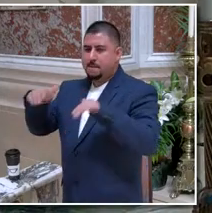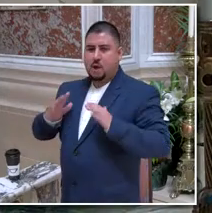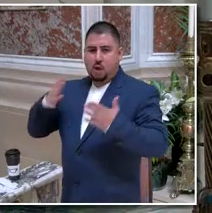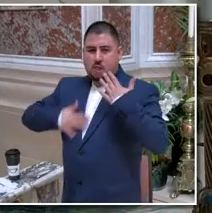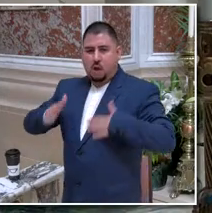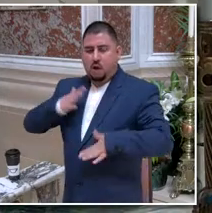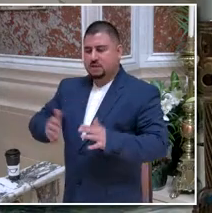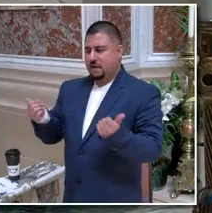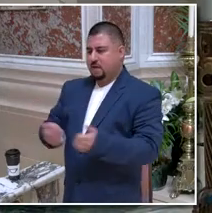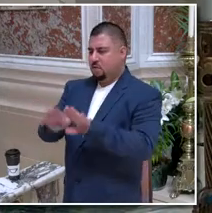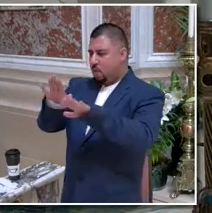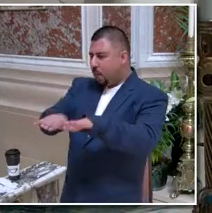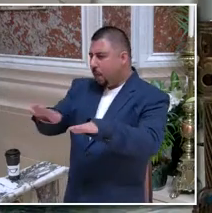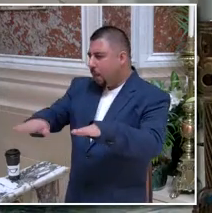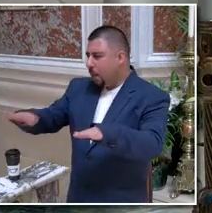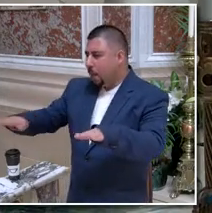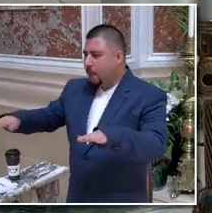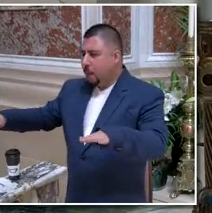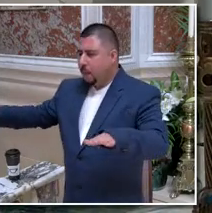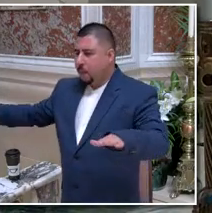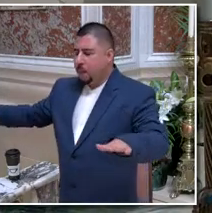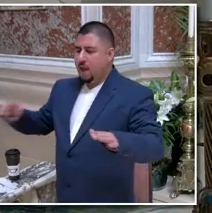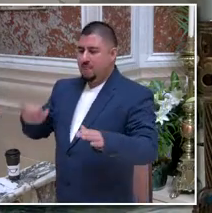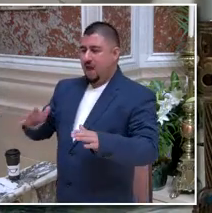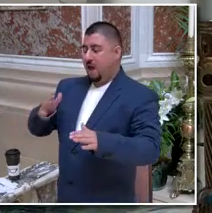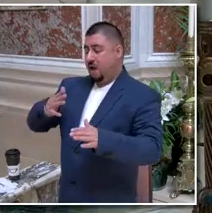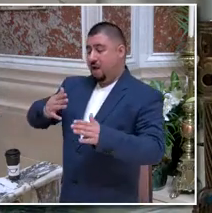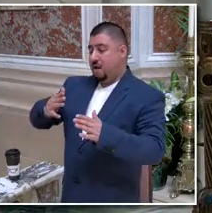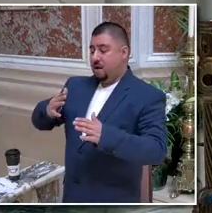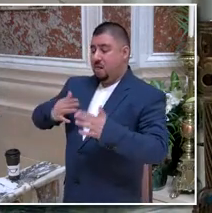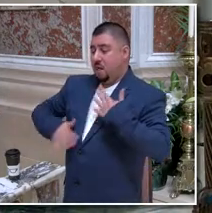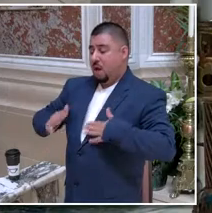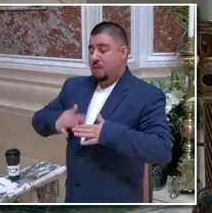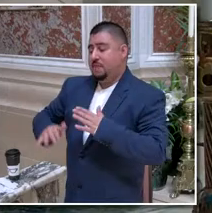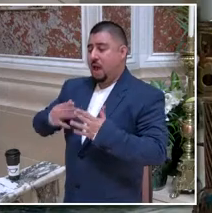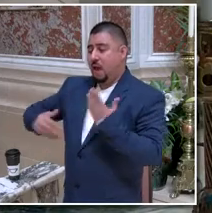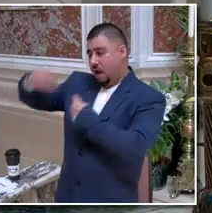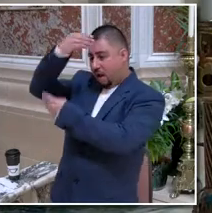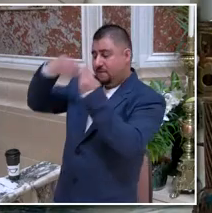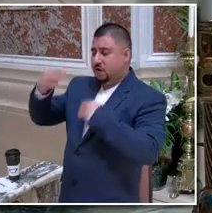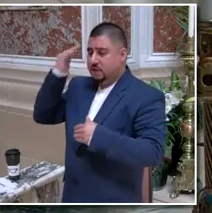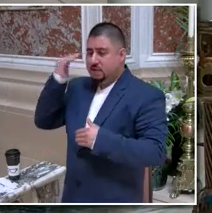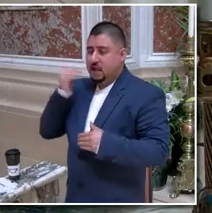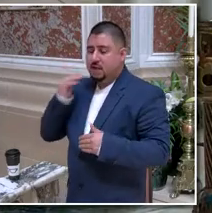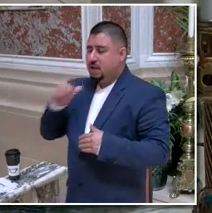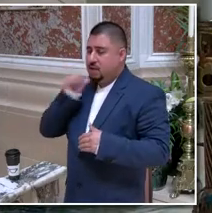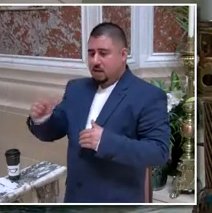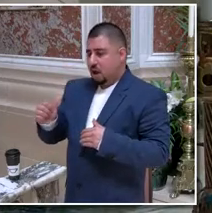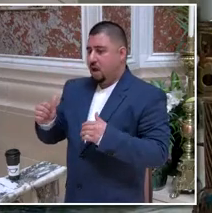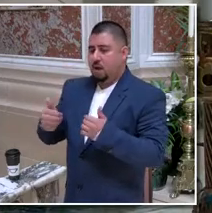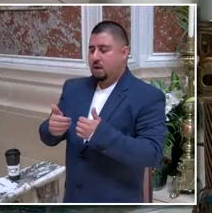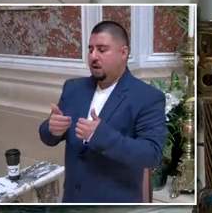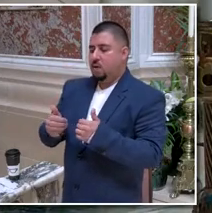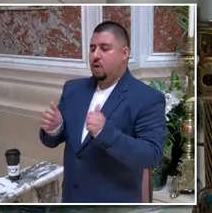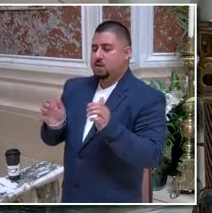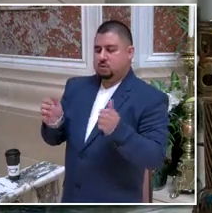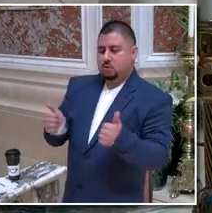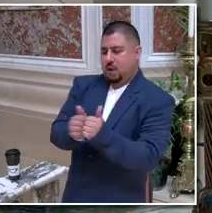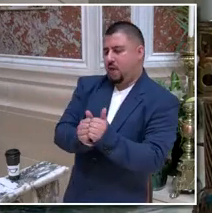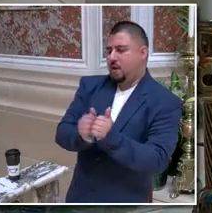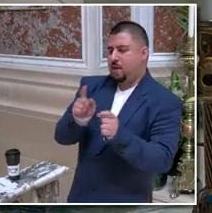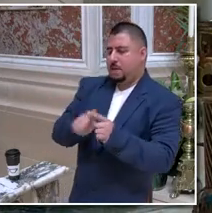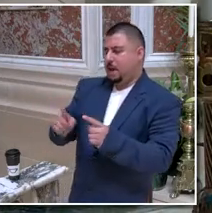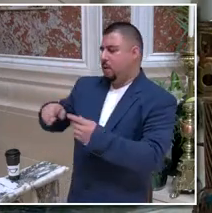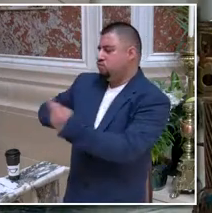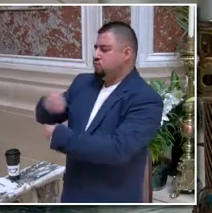there and the cloth that had covered his head, not with the burial cloths, but